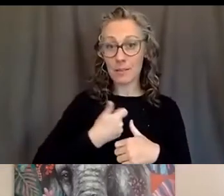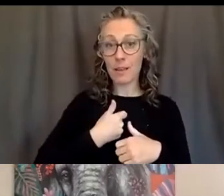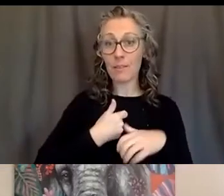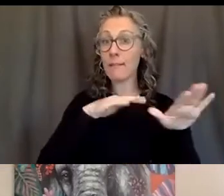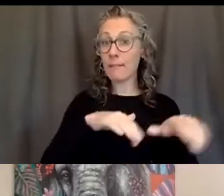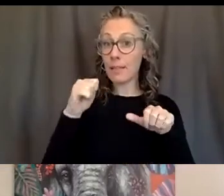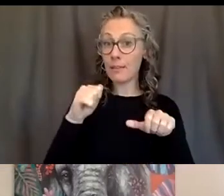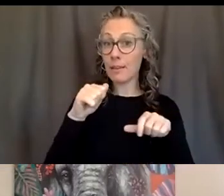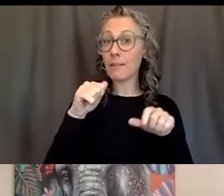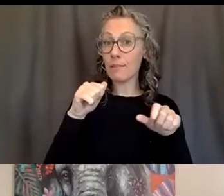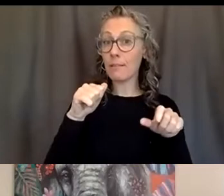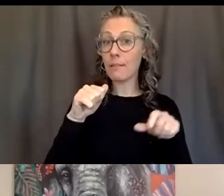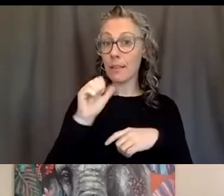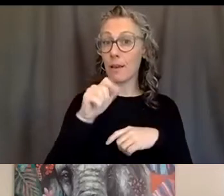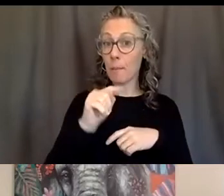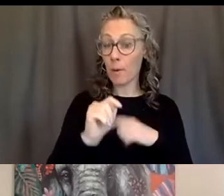apartment